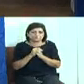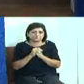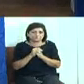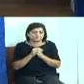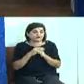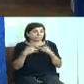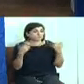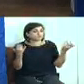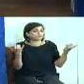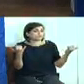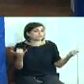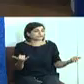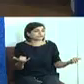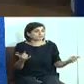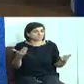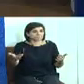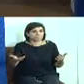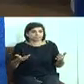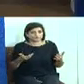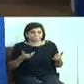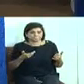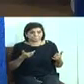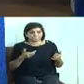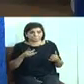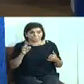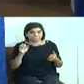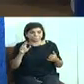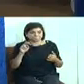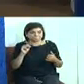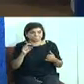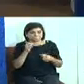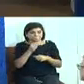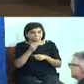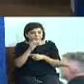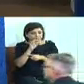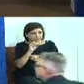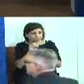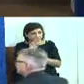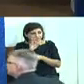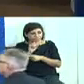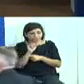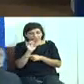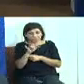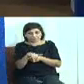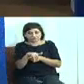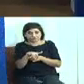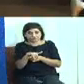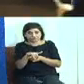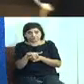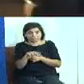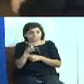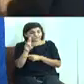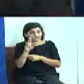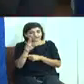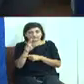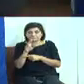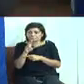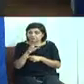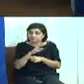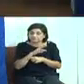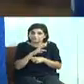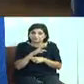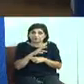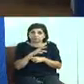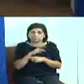And so at this time, I invite Dean Coffey up, the vice moderator of the board of directors, to offer these words and